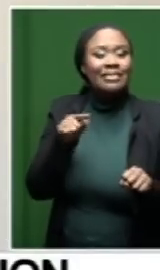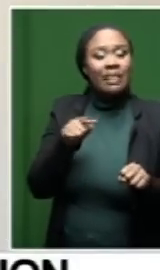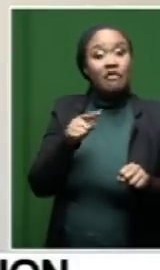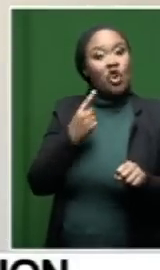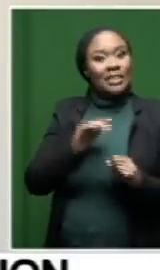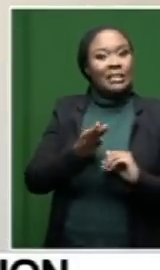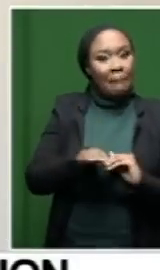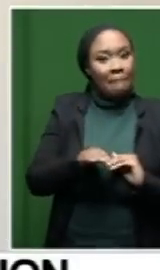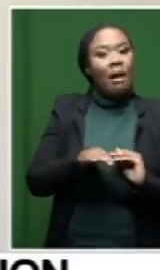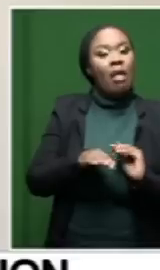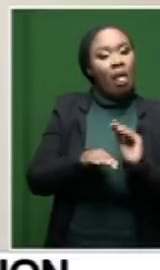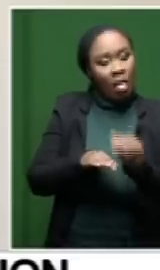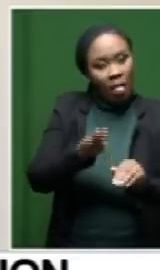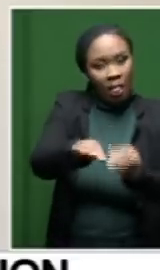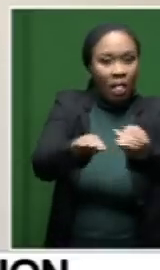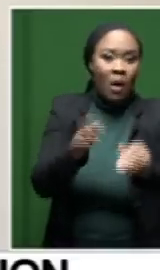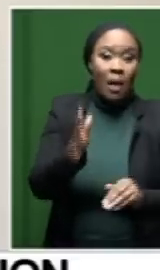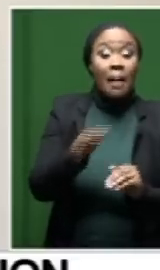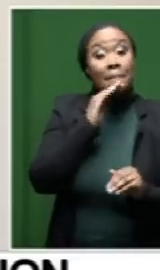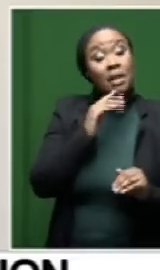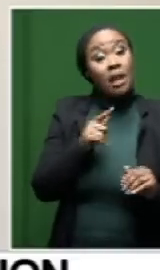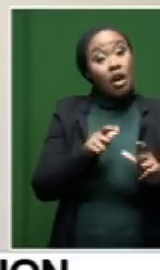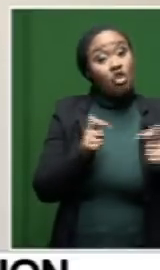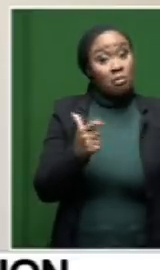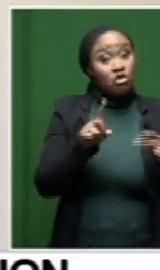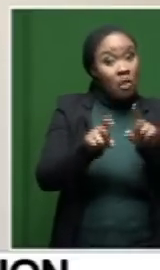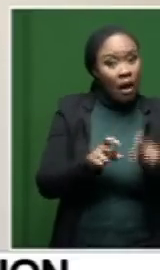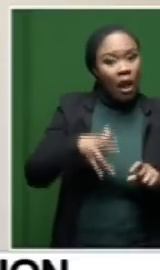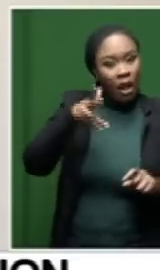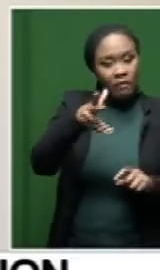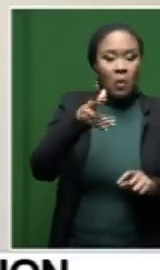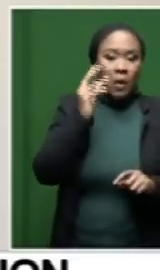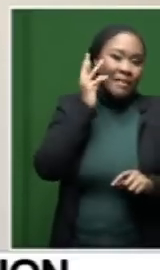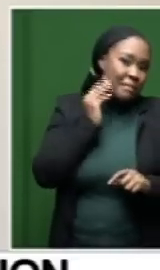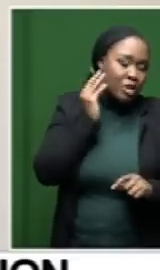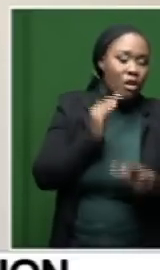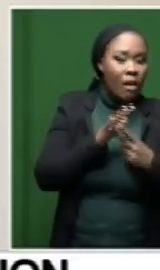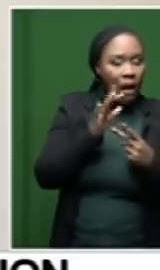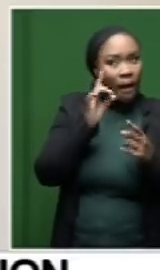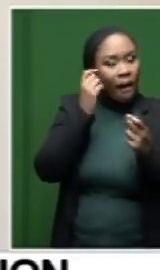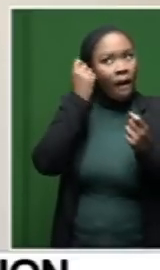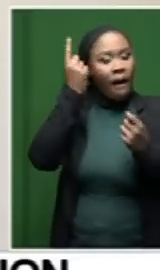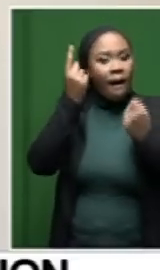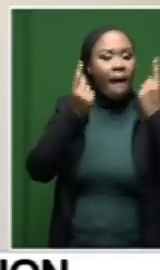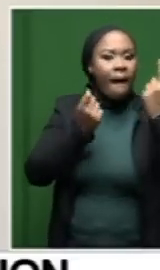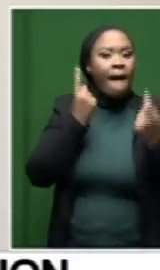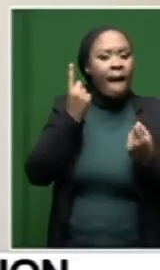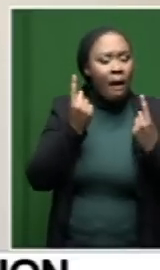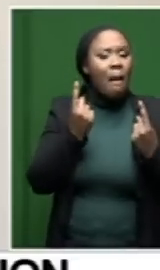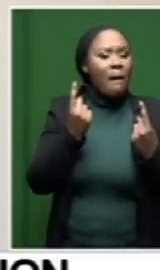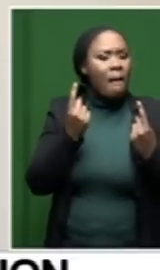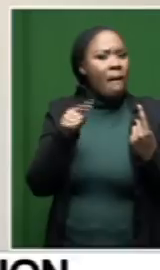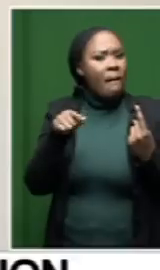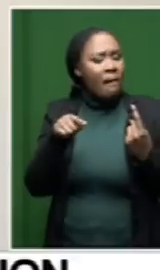we can expect from a commission of inquiry is more information and more insight and perhaps a better understanding of who we